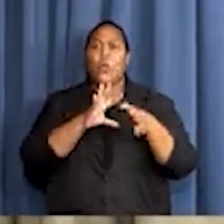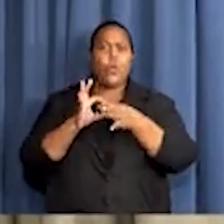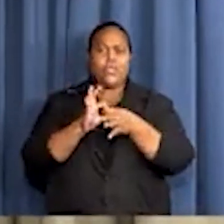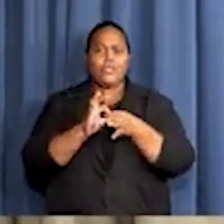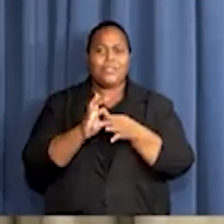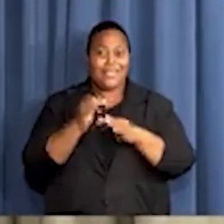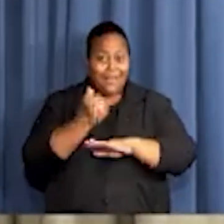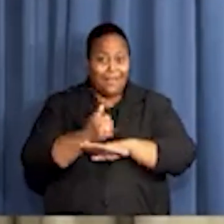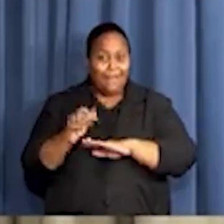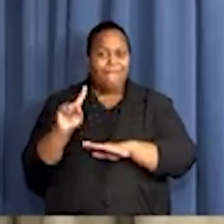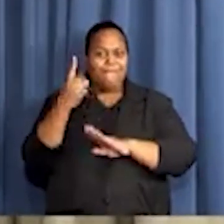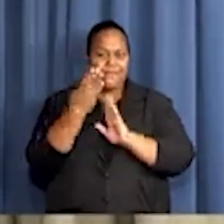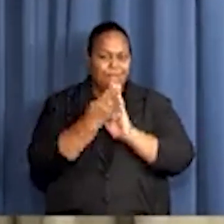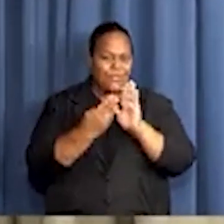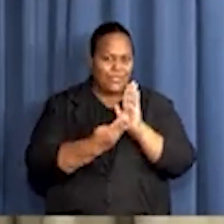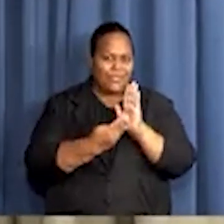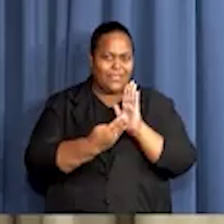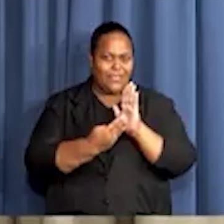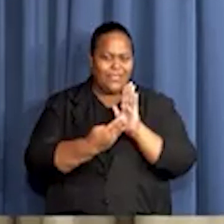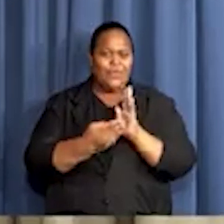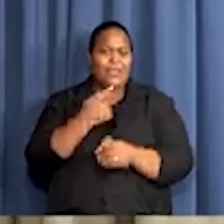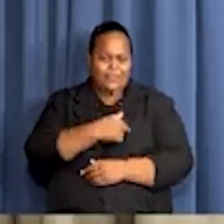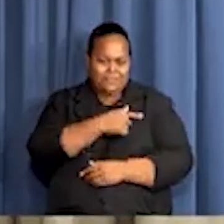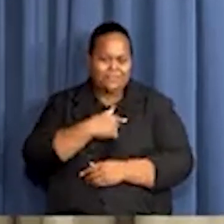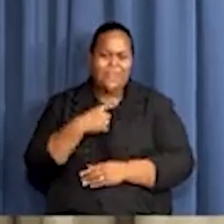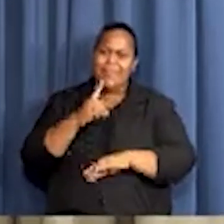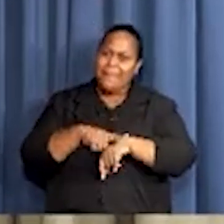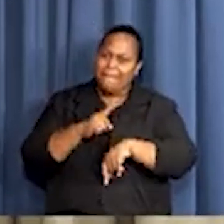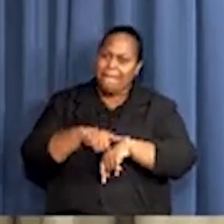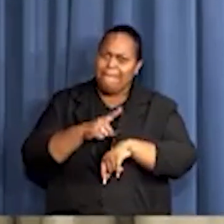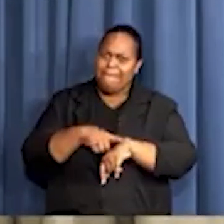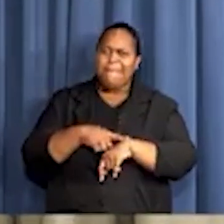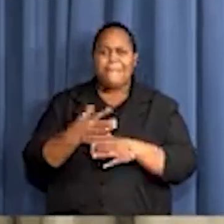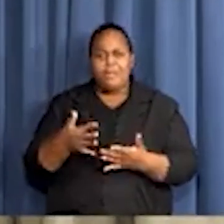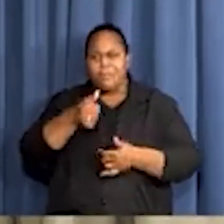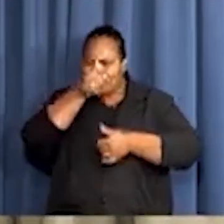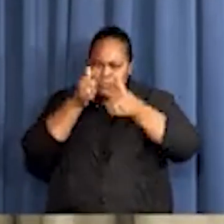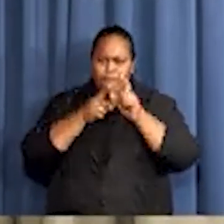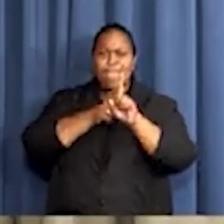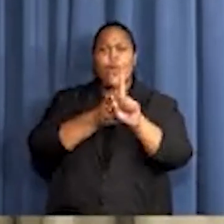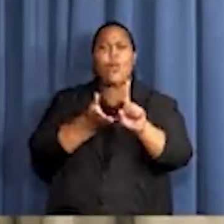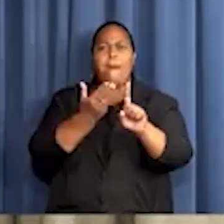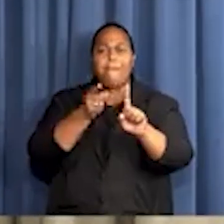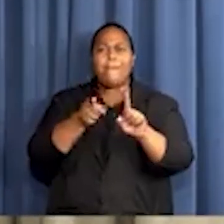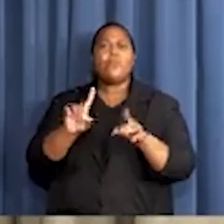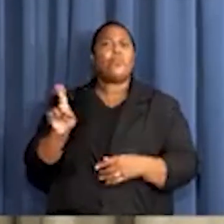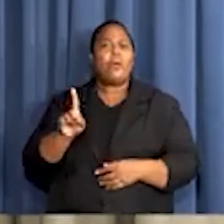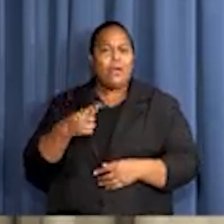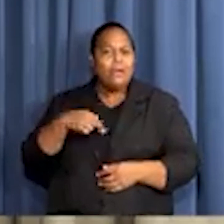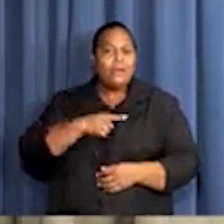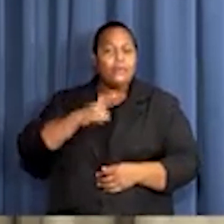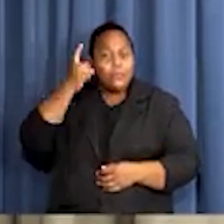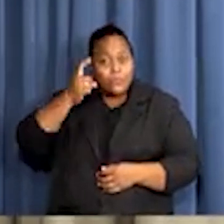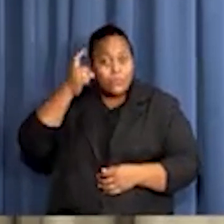budget. We devoted time and energy to follow up on our frequently expressed concerns about